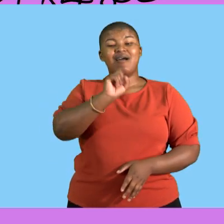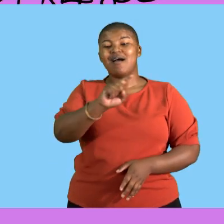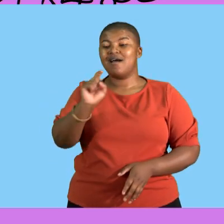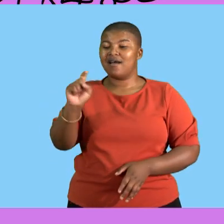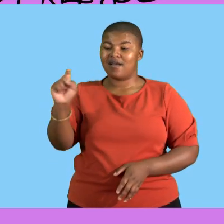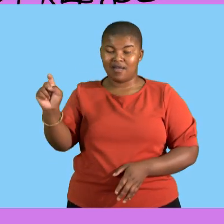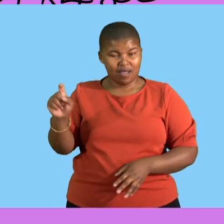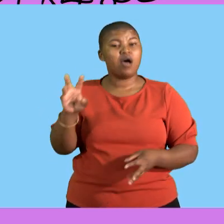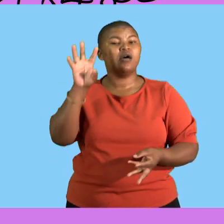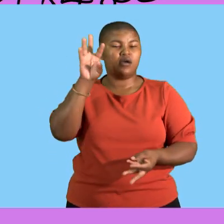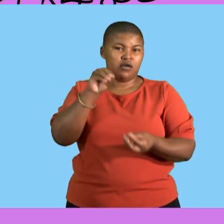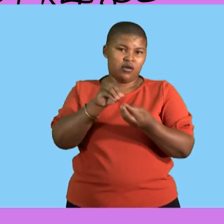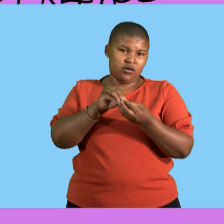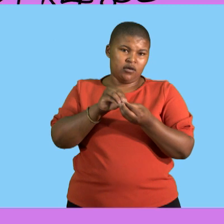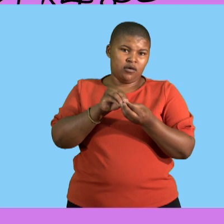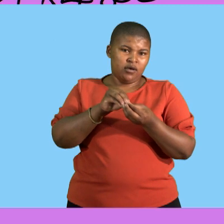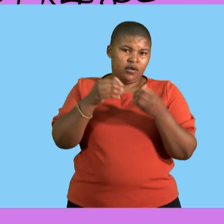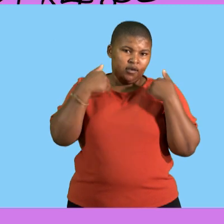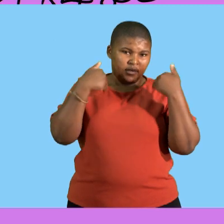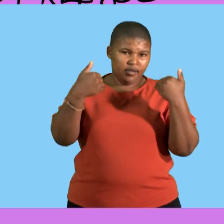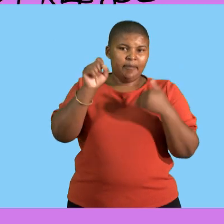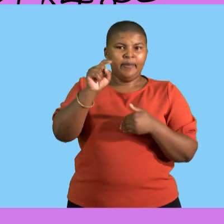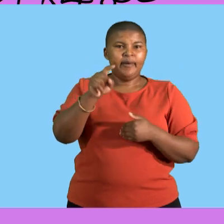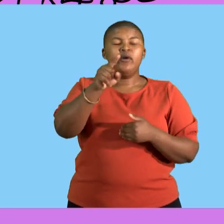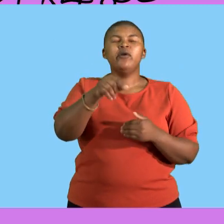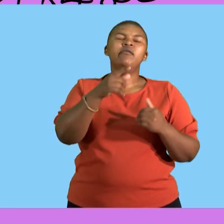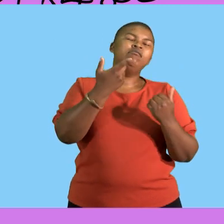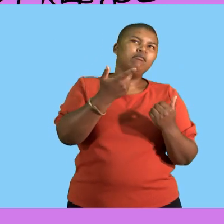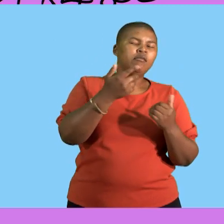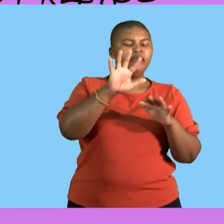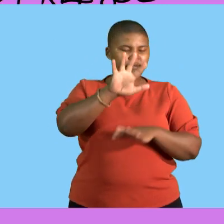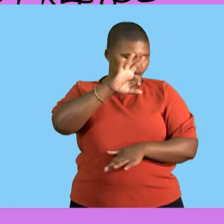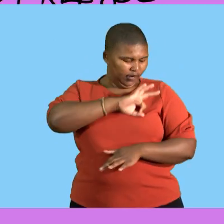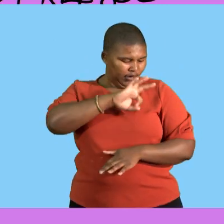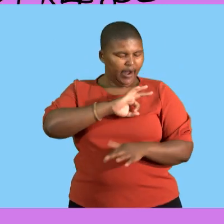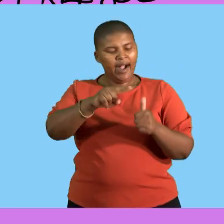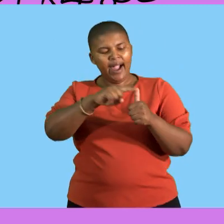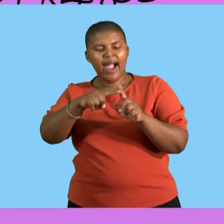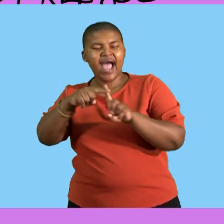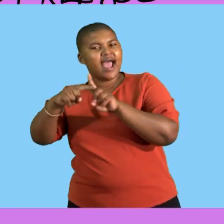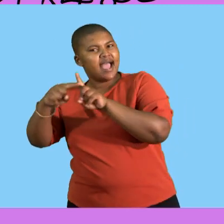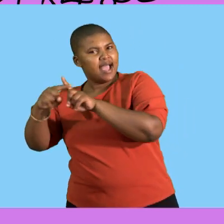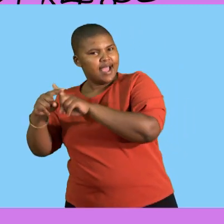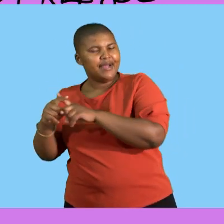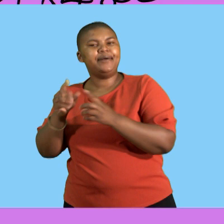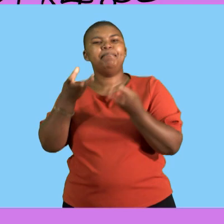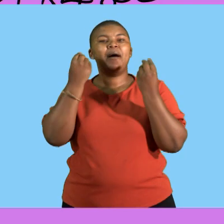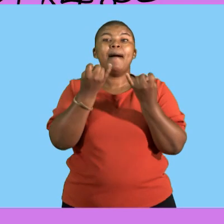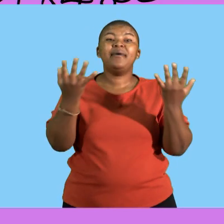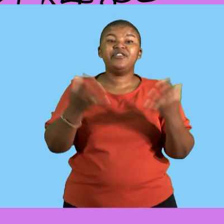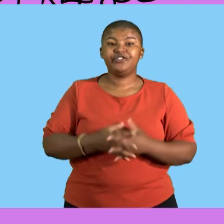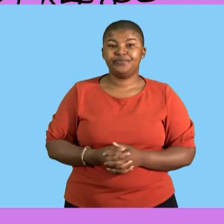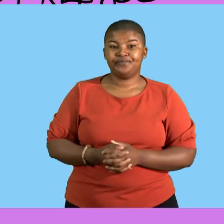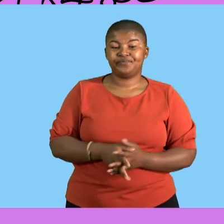sum, firstly. Now, when you work that out, adding all these 5 salaries, we are getting a total amount